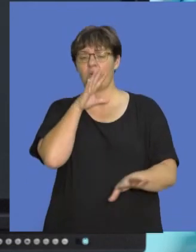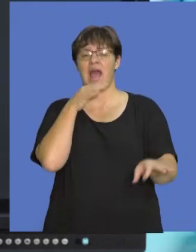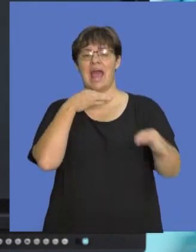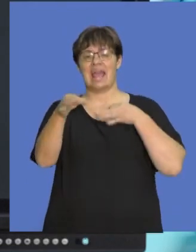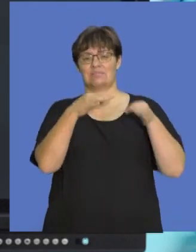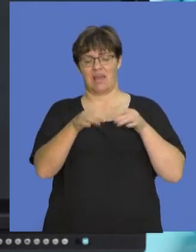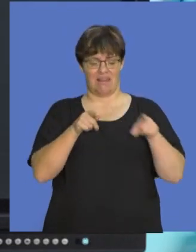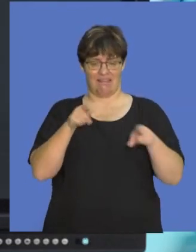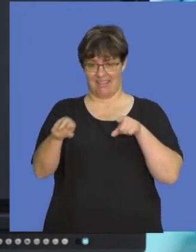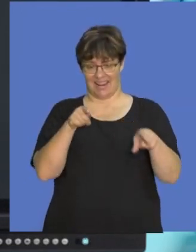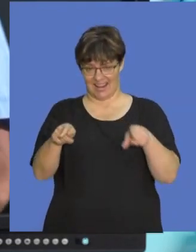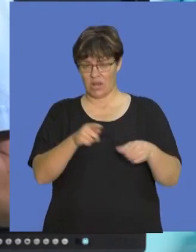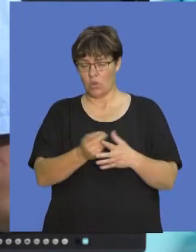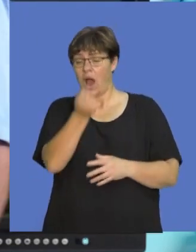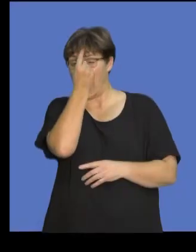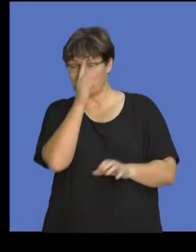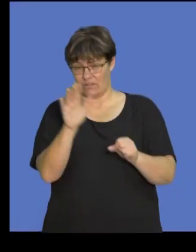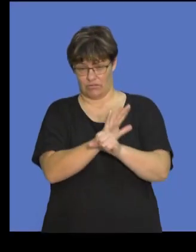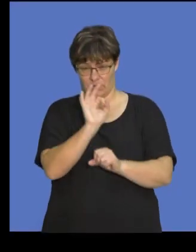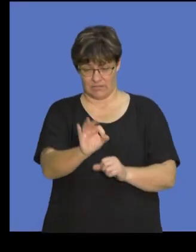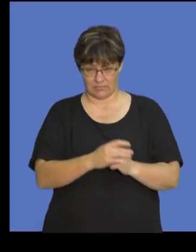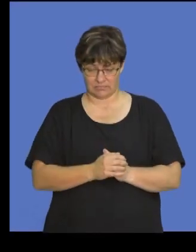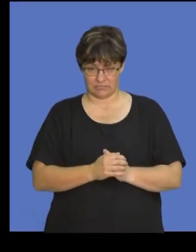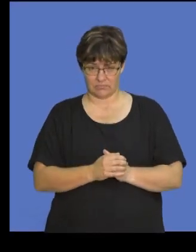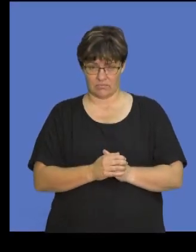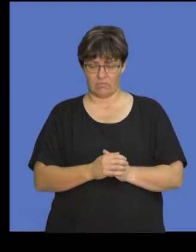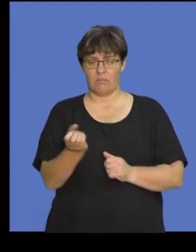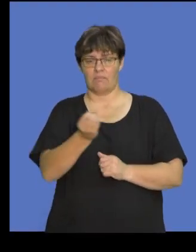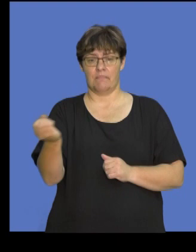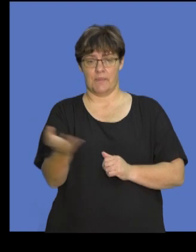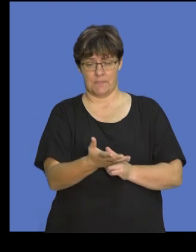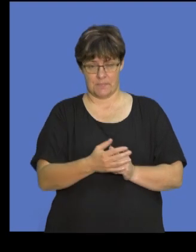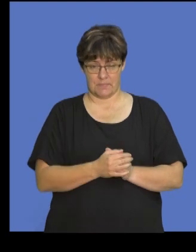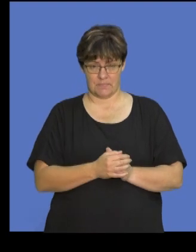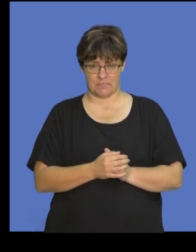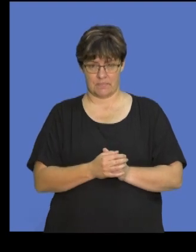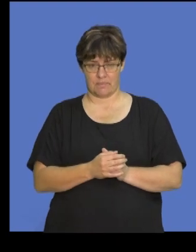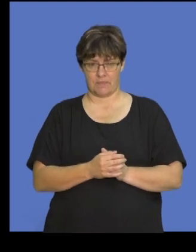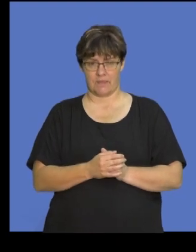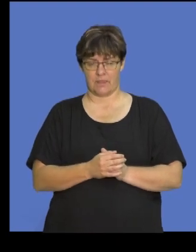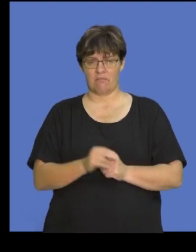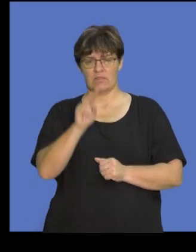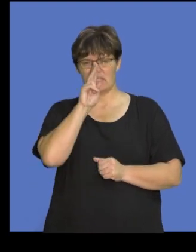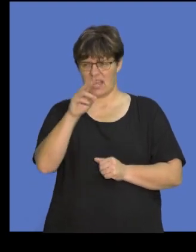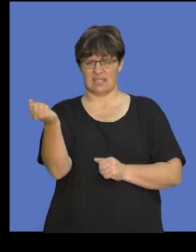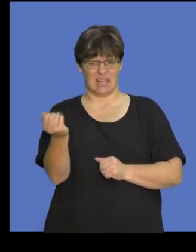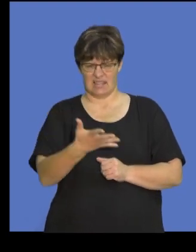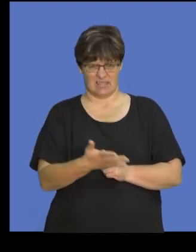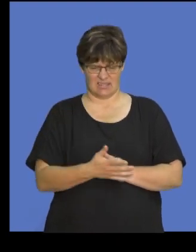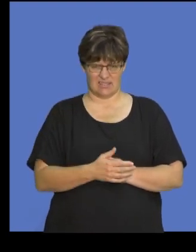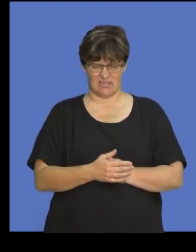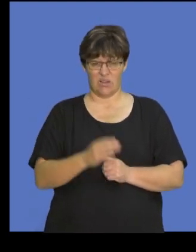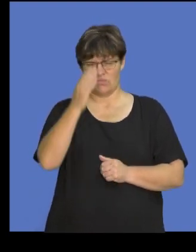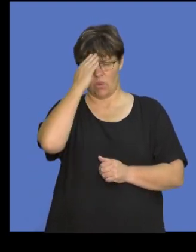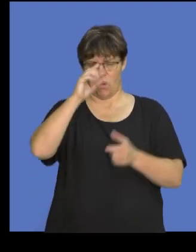explain those terms and make sure you've got them. So let's talk about rolling a dice. Now, I'm sure you've all seen a dice. You know that